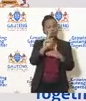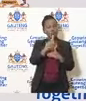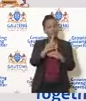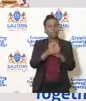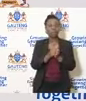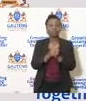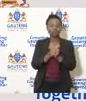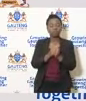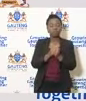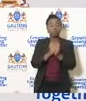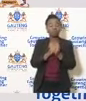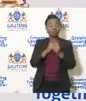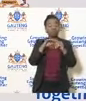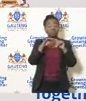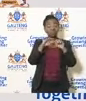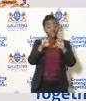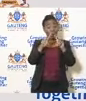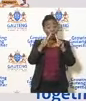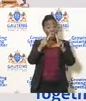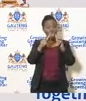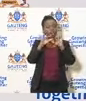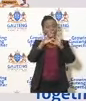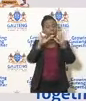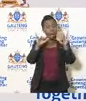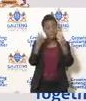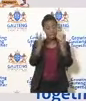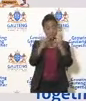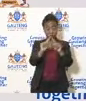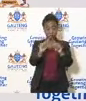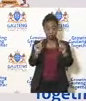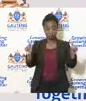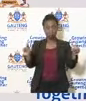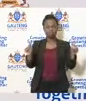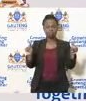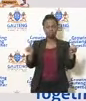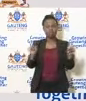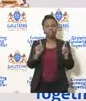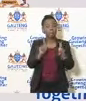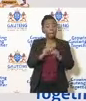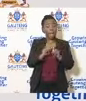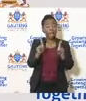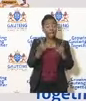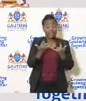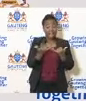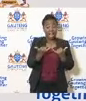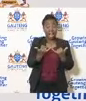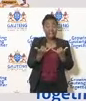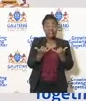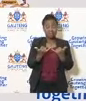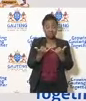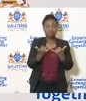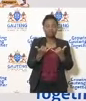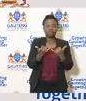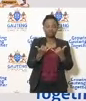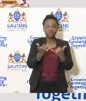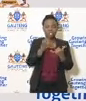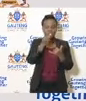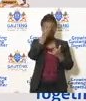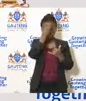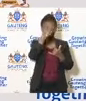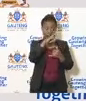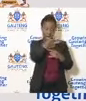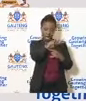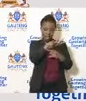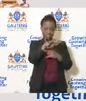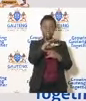get a public education in those areas. So at the moment, we are happy with that area in Tshwane, that is